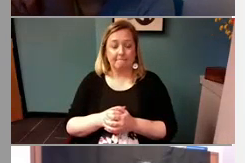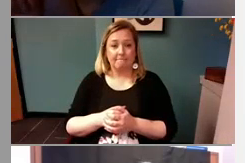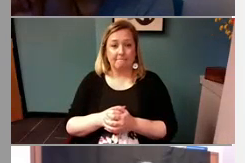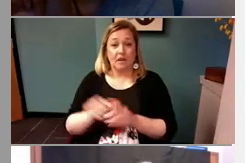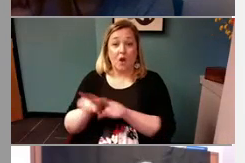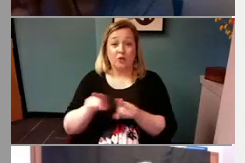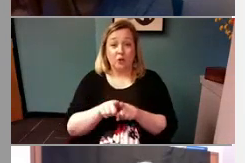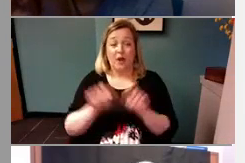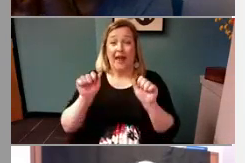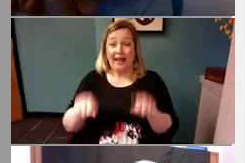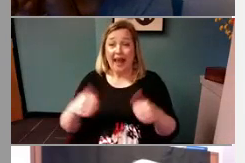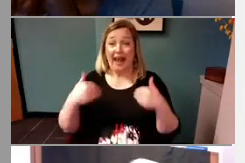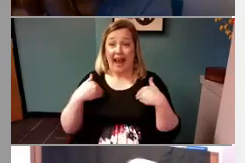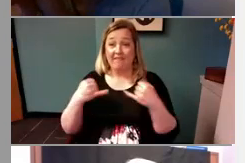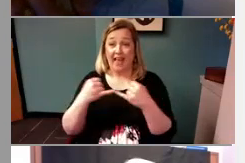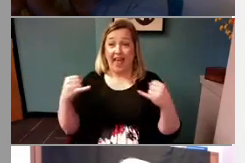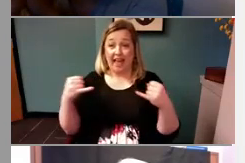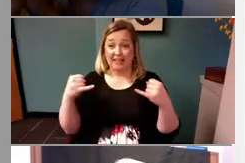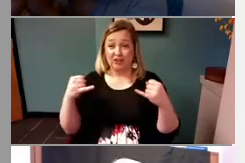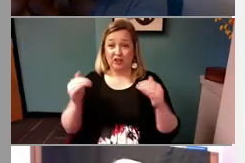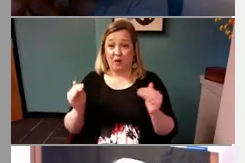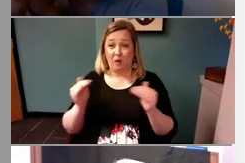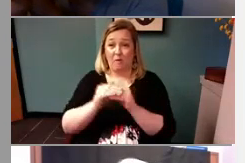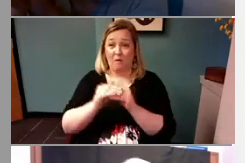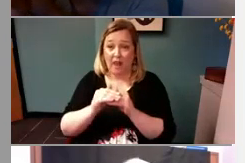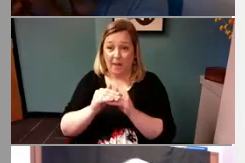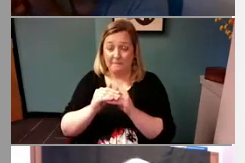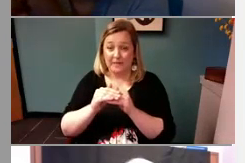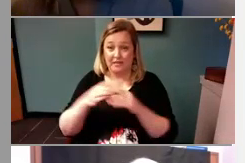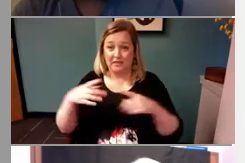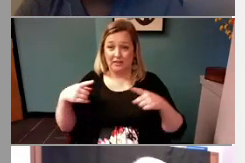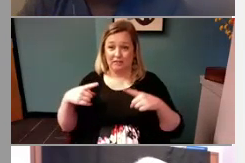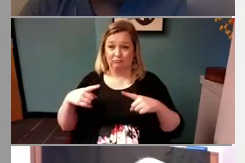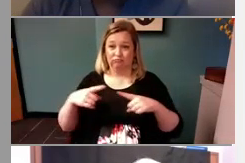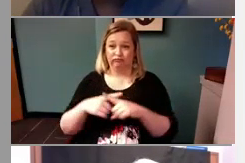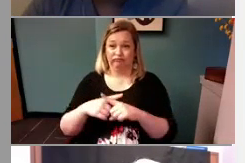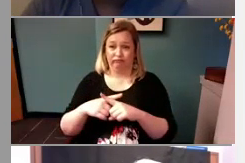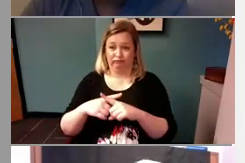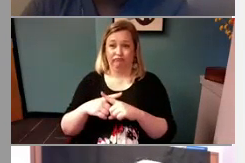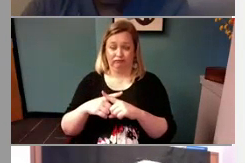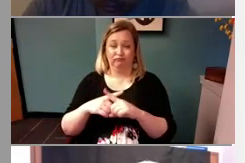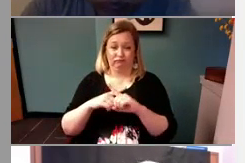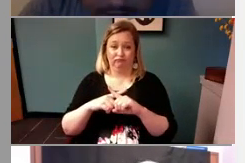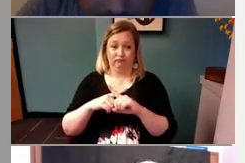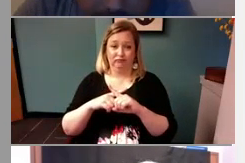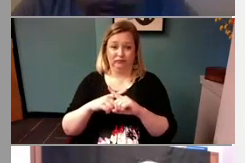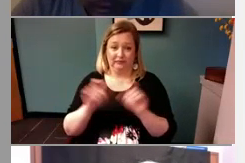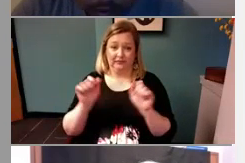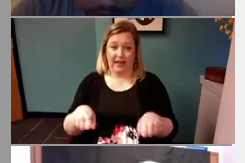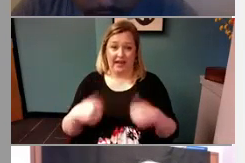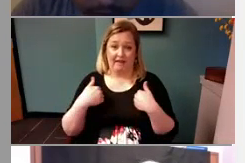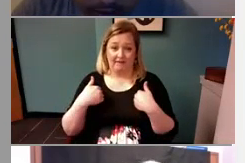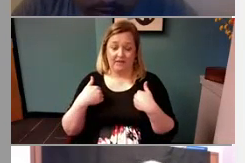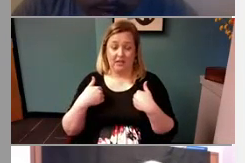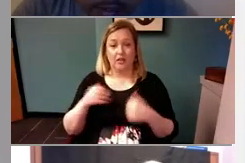edge in terms of a country map. Right. So so Brazil